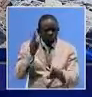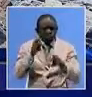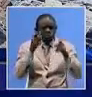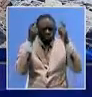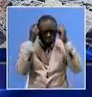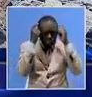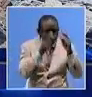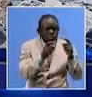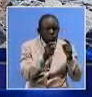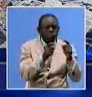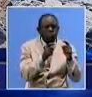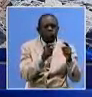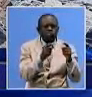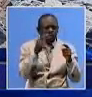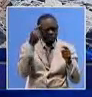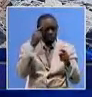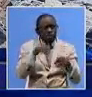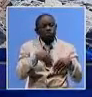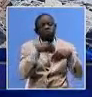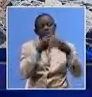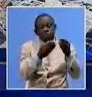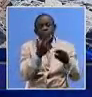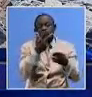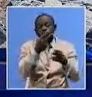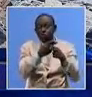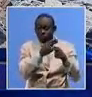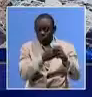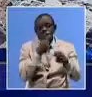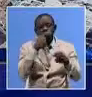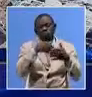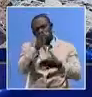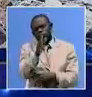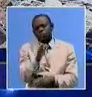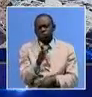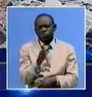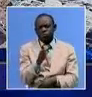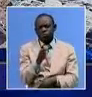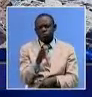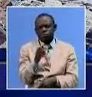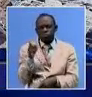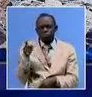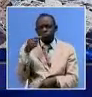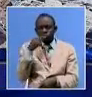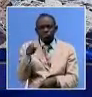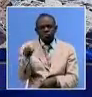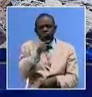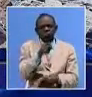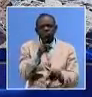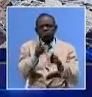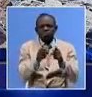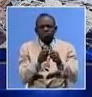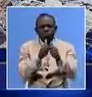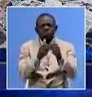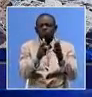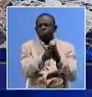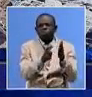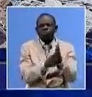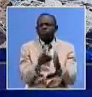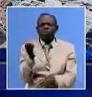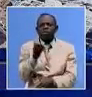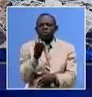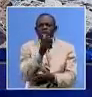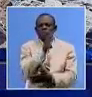Zinzovo says forest reserves have been tampered with by illegal settlers who mostly engage in massive tree cutting for charcoal